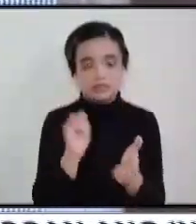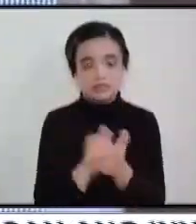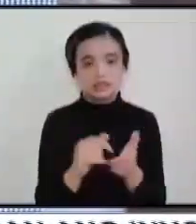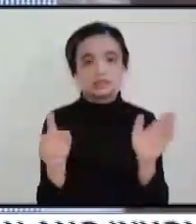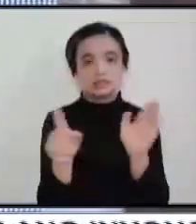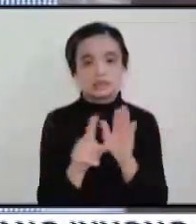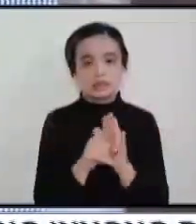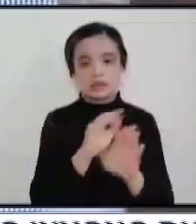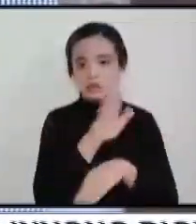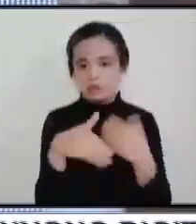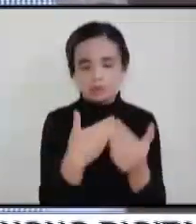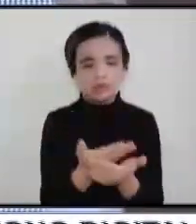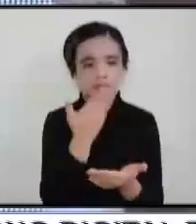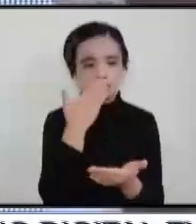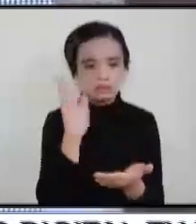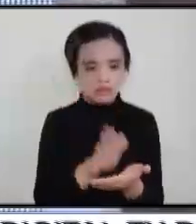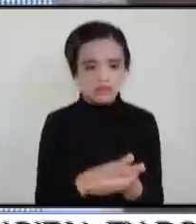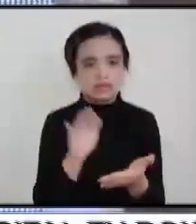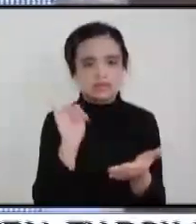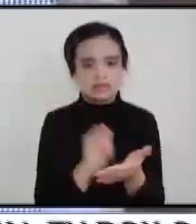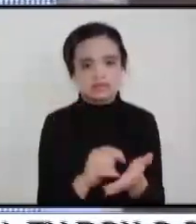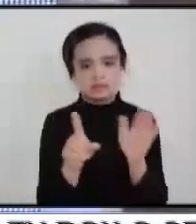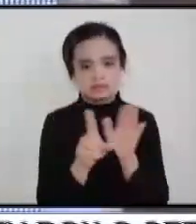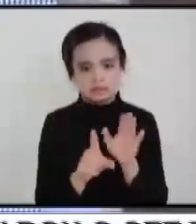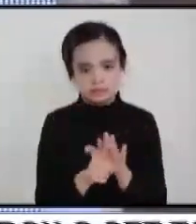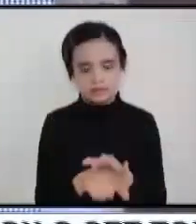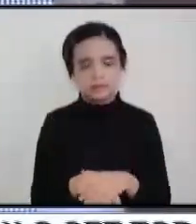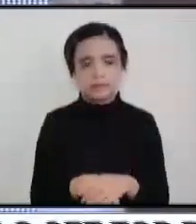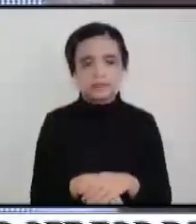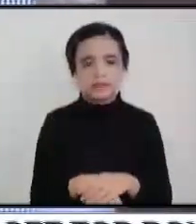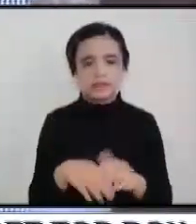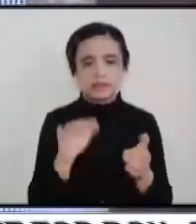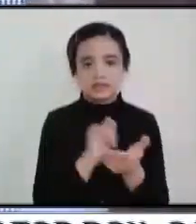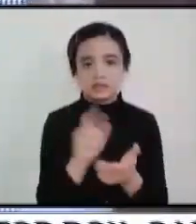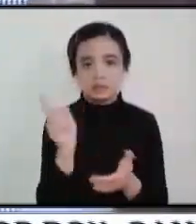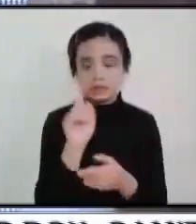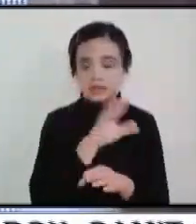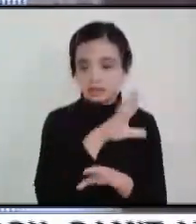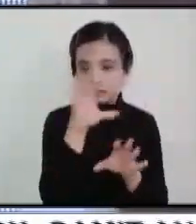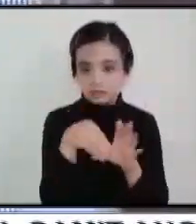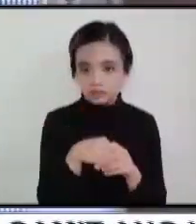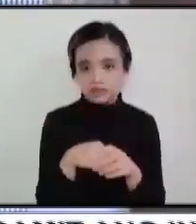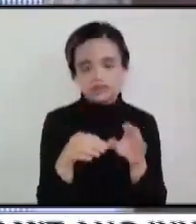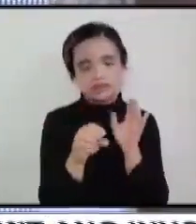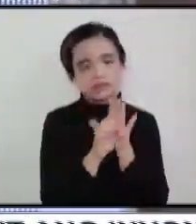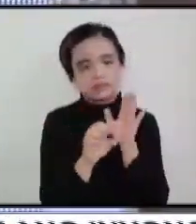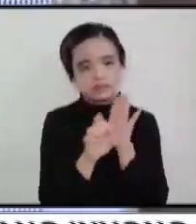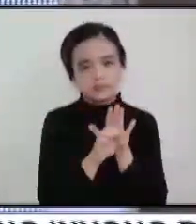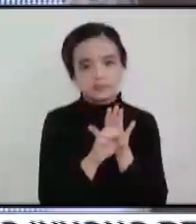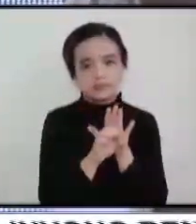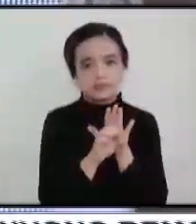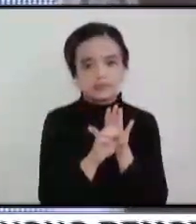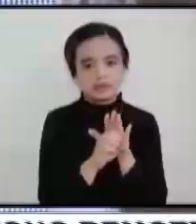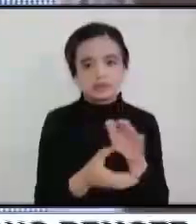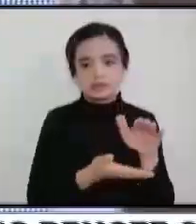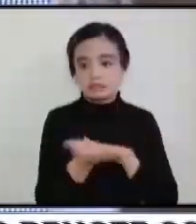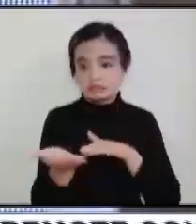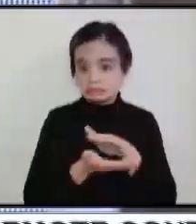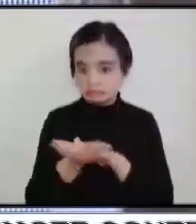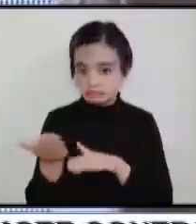creator Haram uh that includes uh let's say for example uh gambling